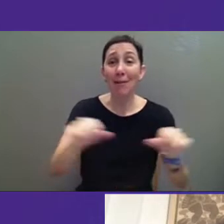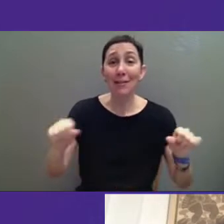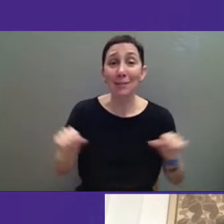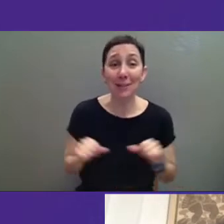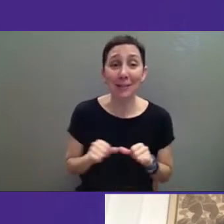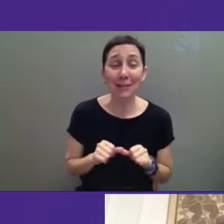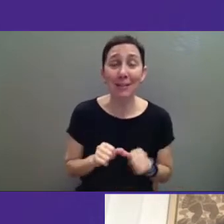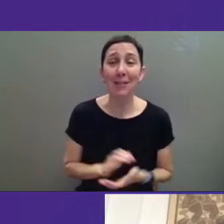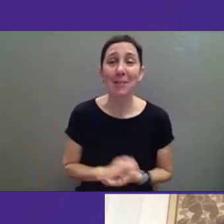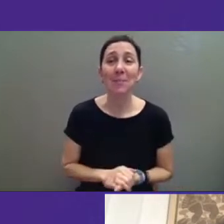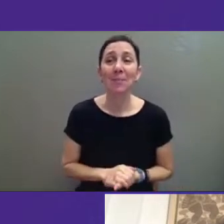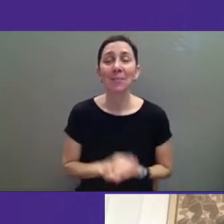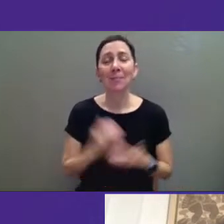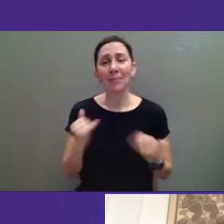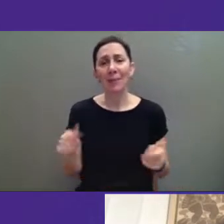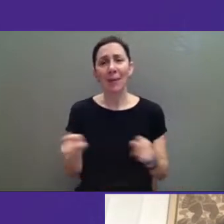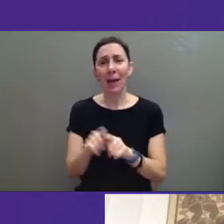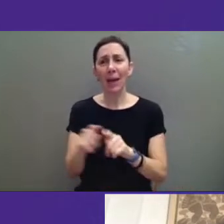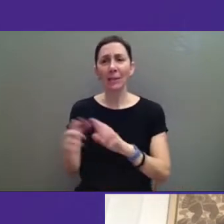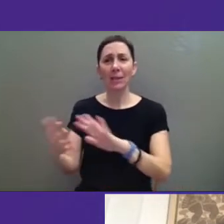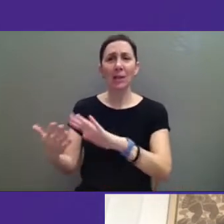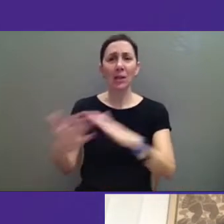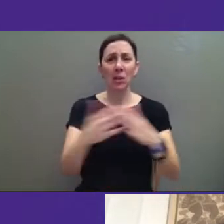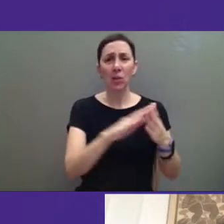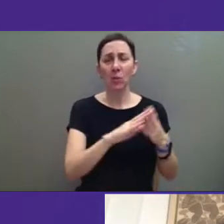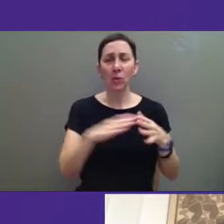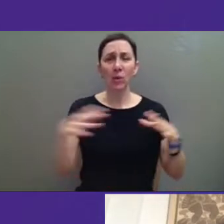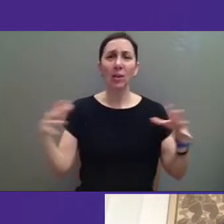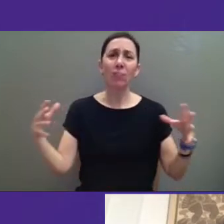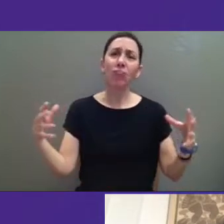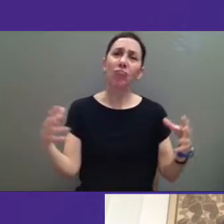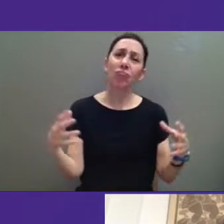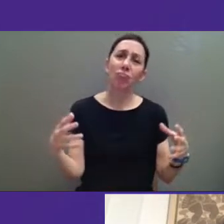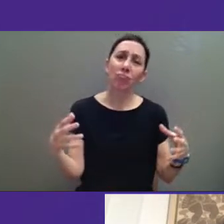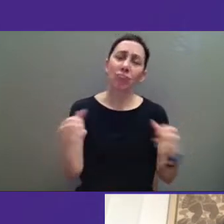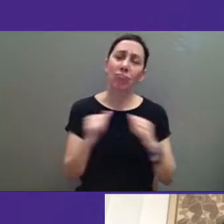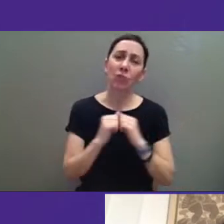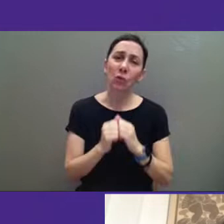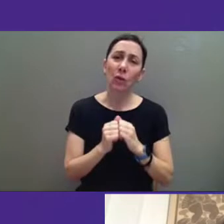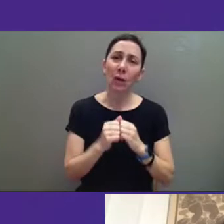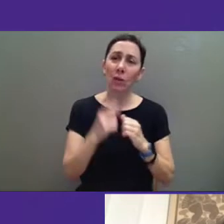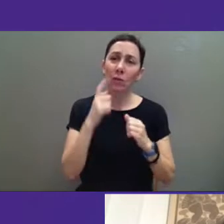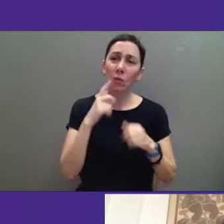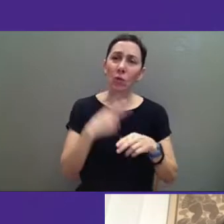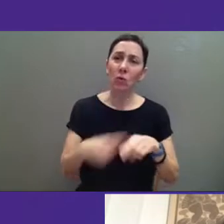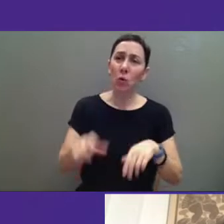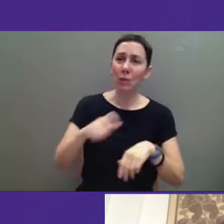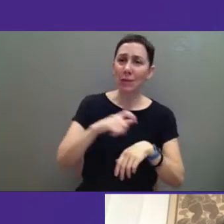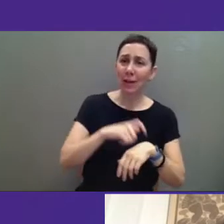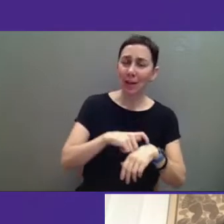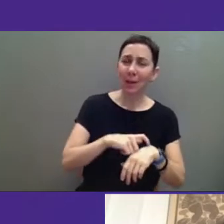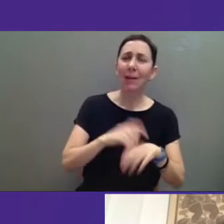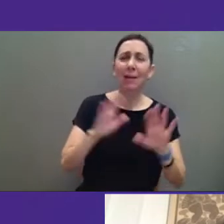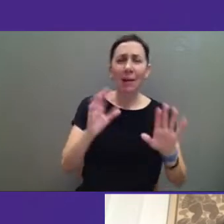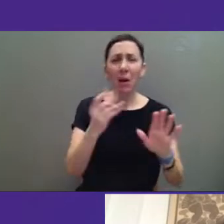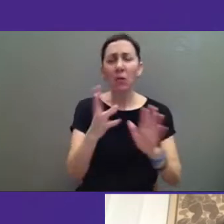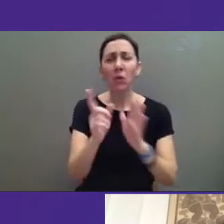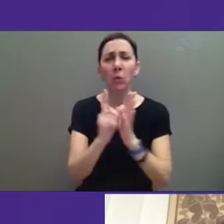invite us as a community, as being together for this time, for a couple minutes of